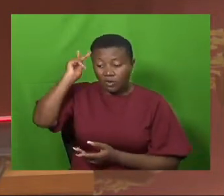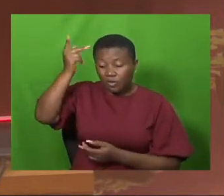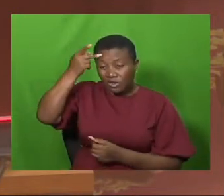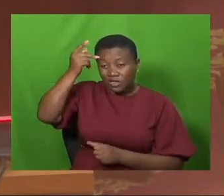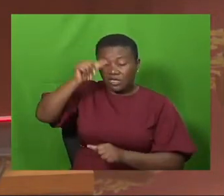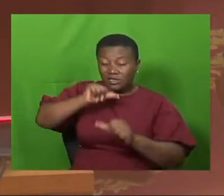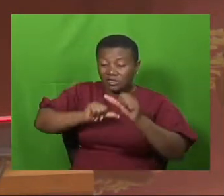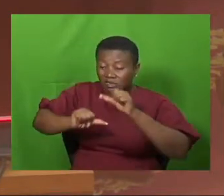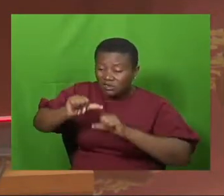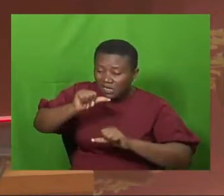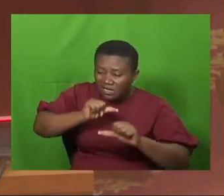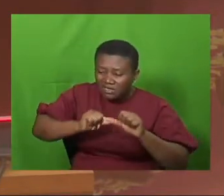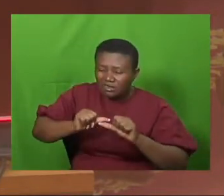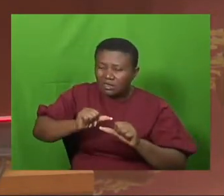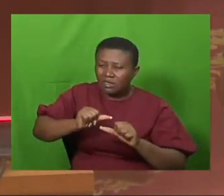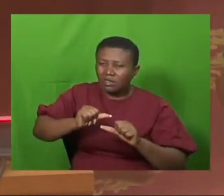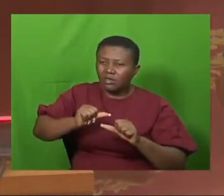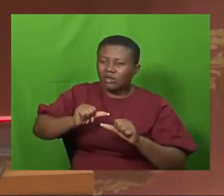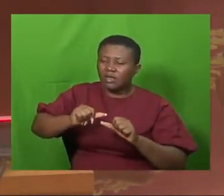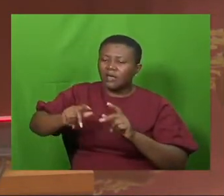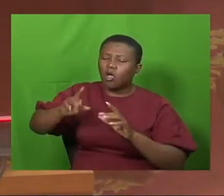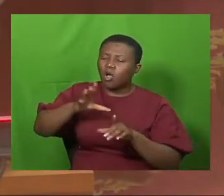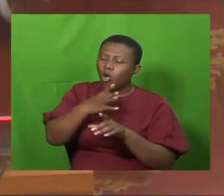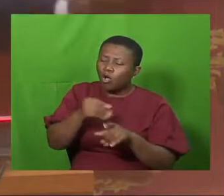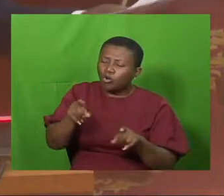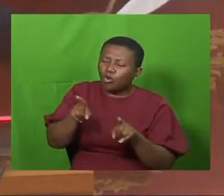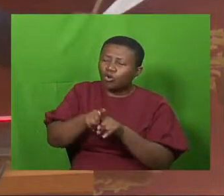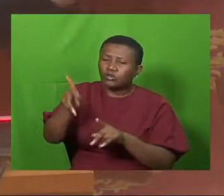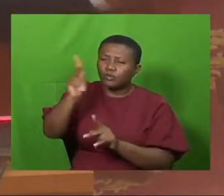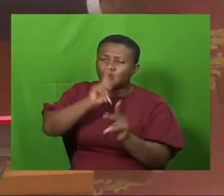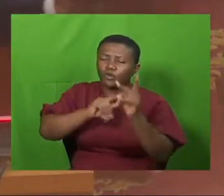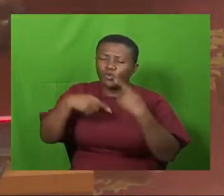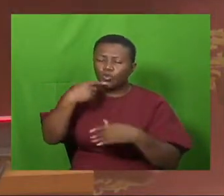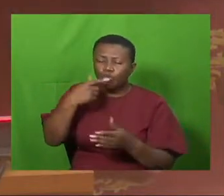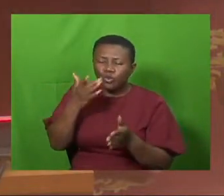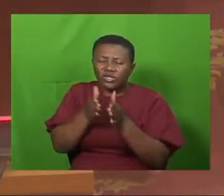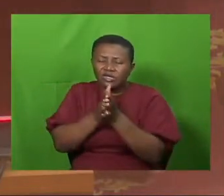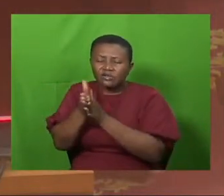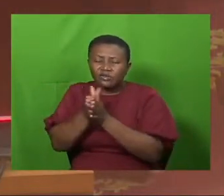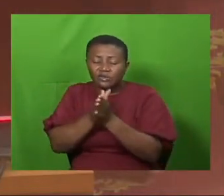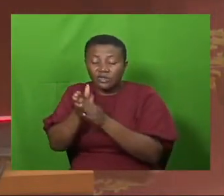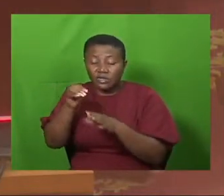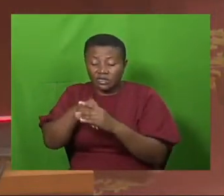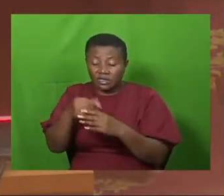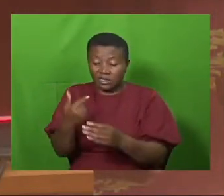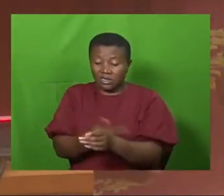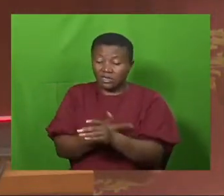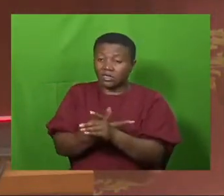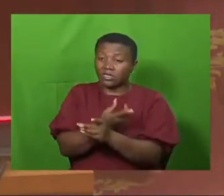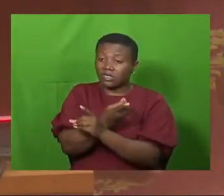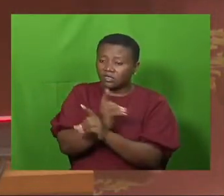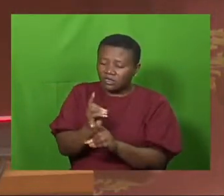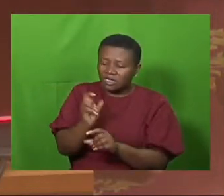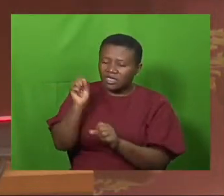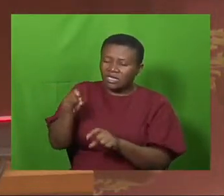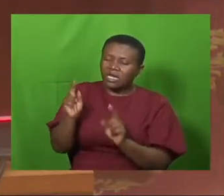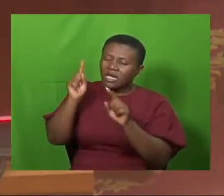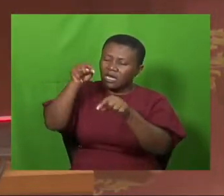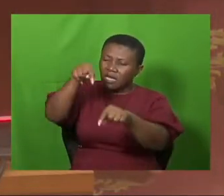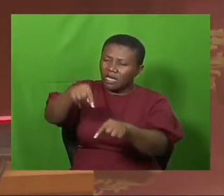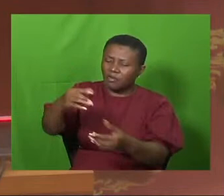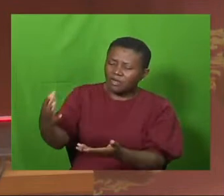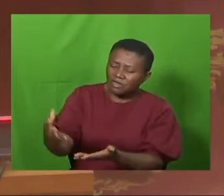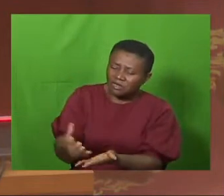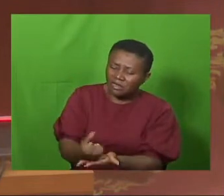are interested in Ghana's democracy would come and read that indeed a time came where, in